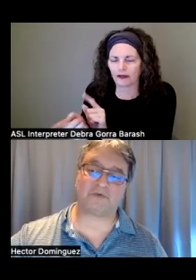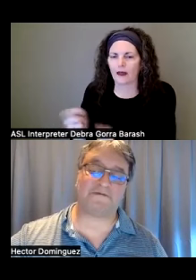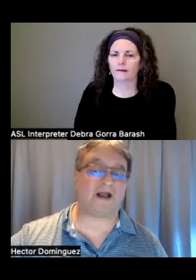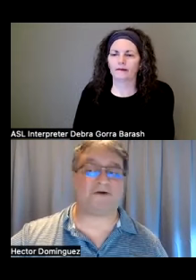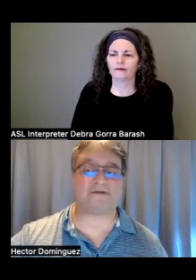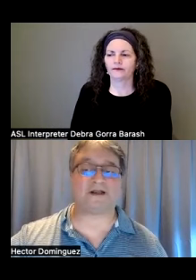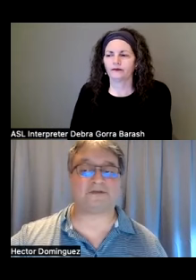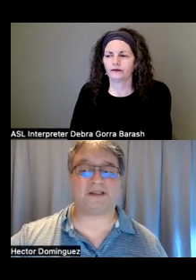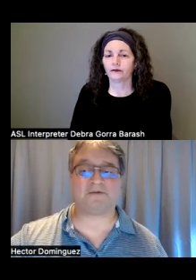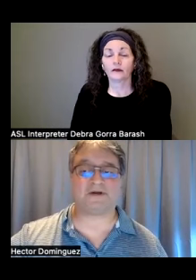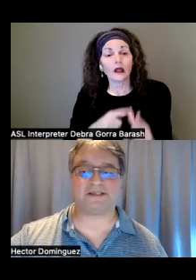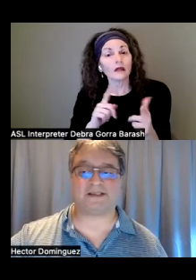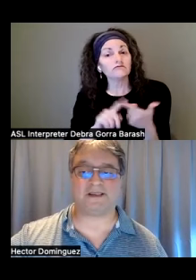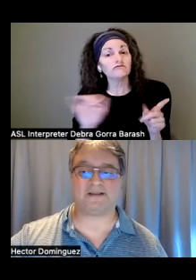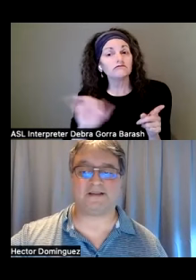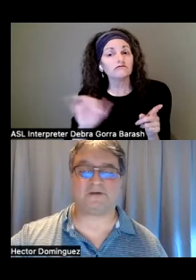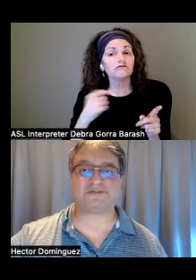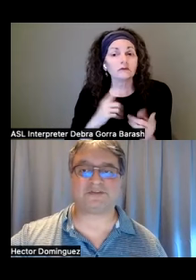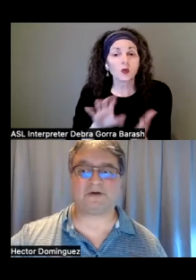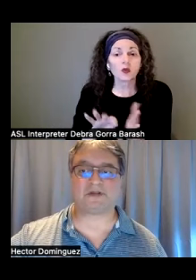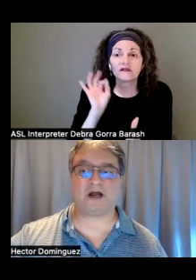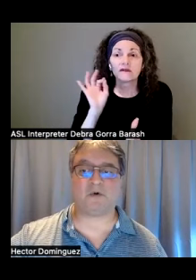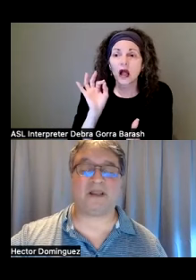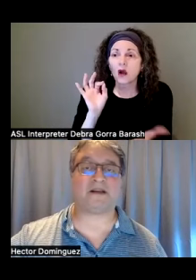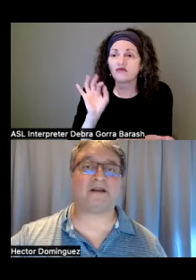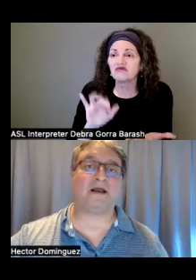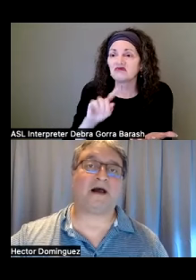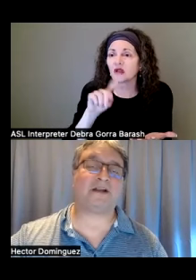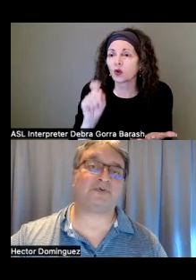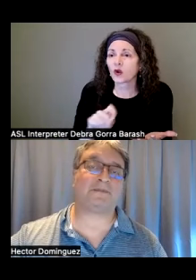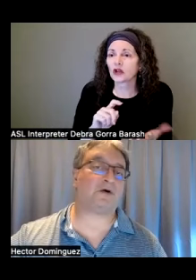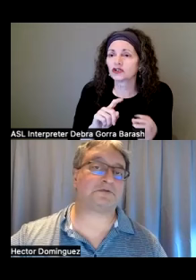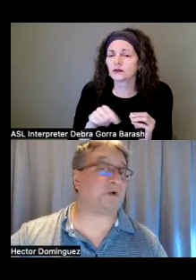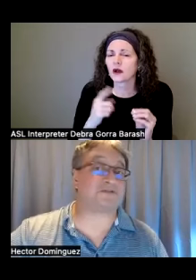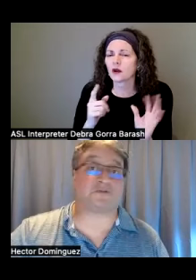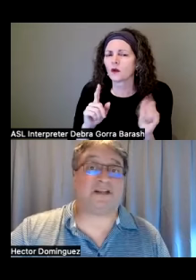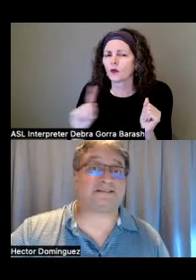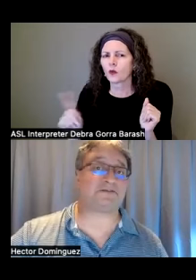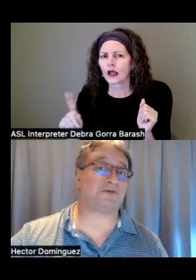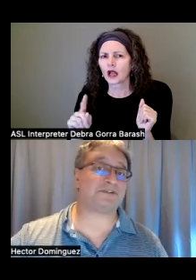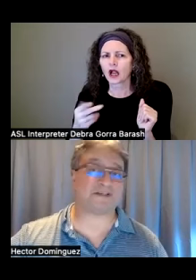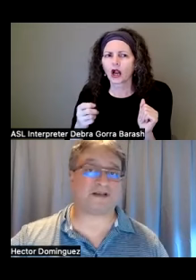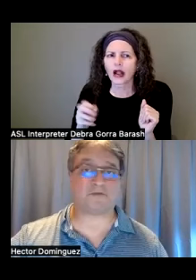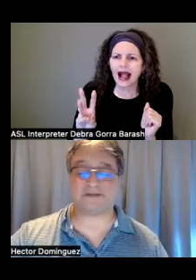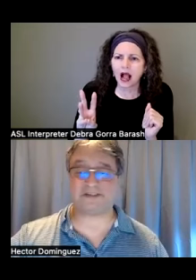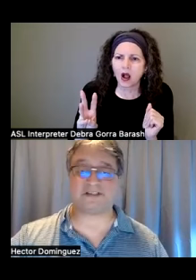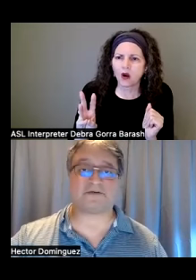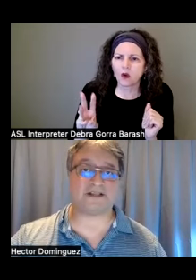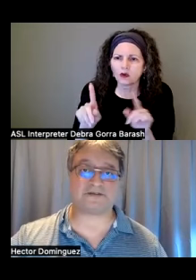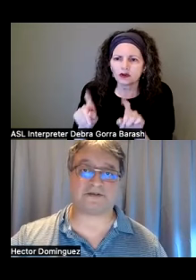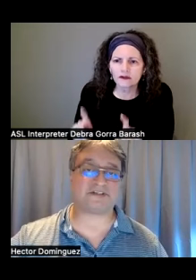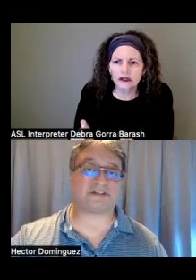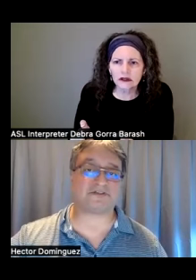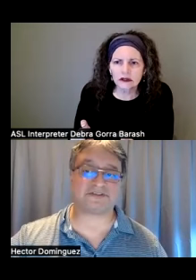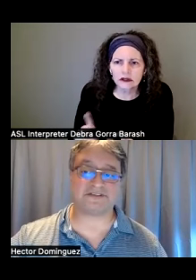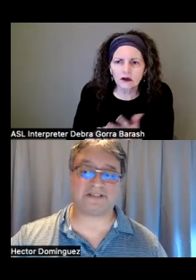Something that we found actually was the question about how aware are you about what surveillance technologies are, what digital